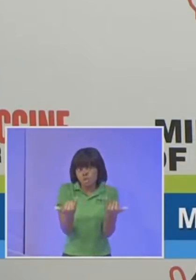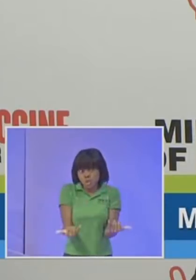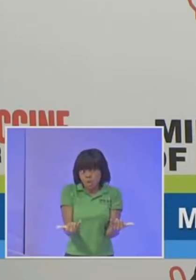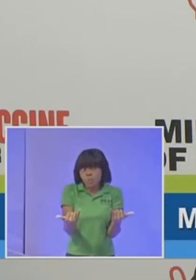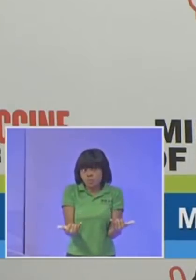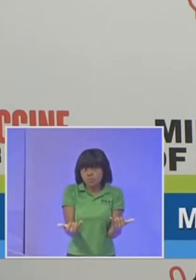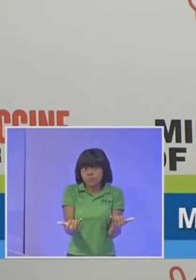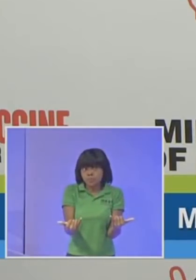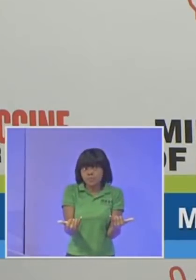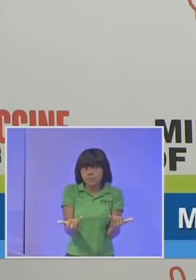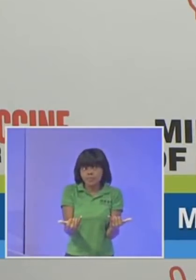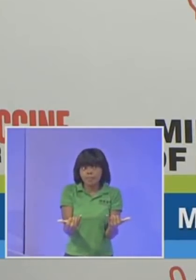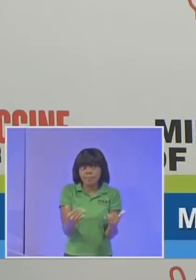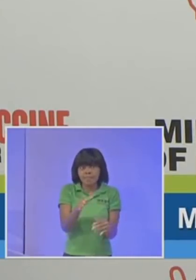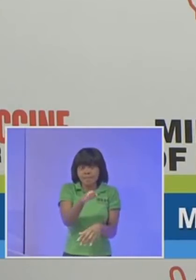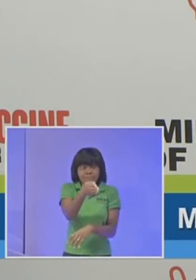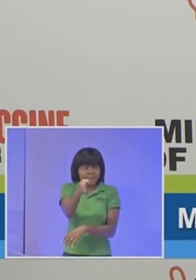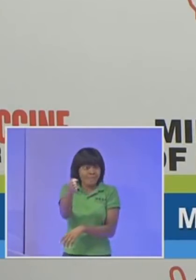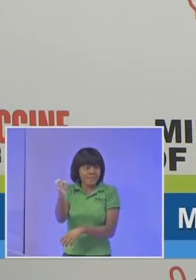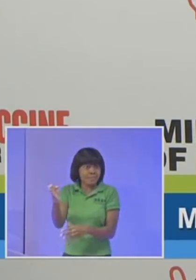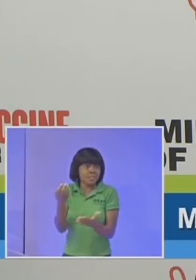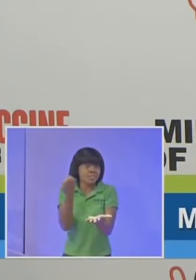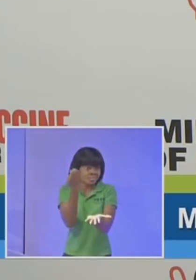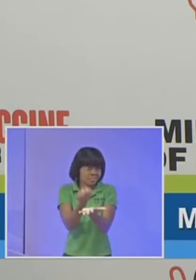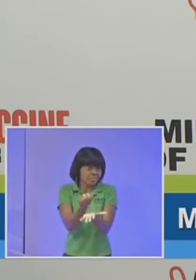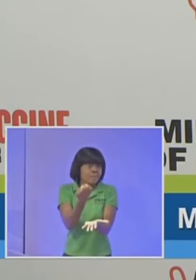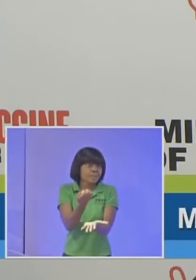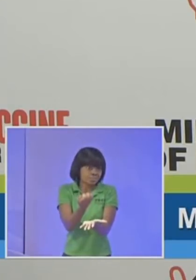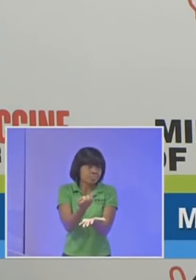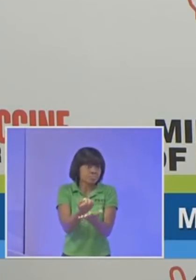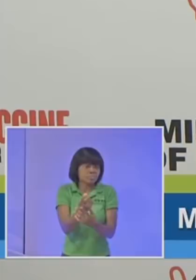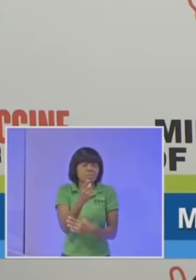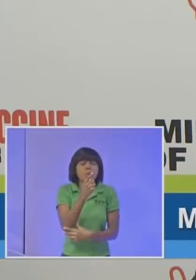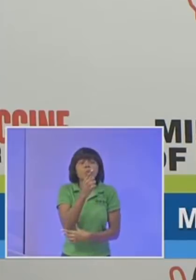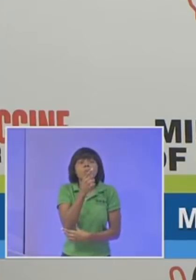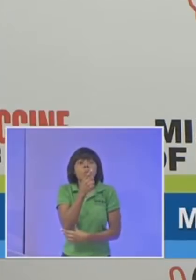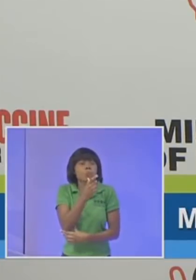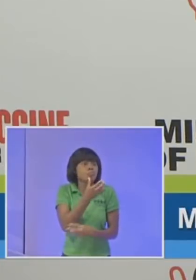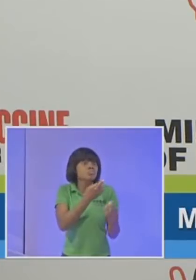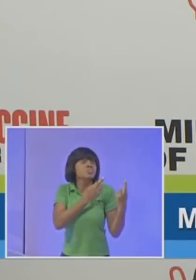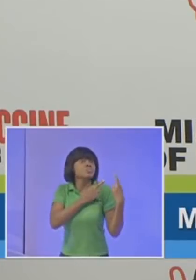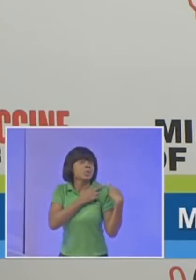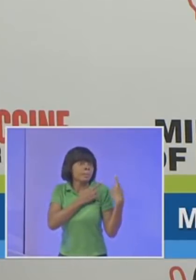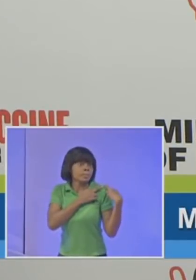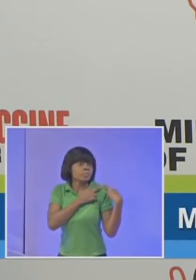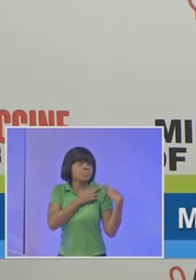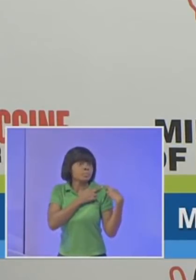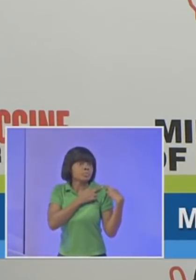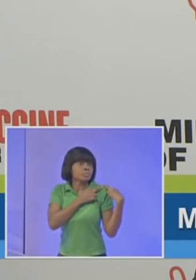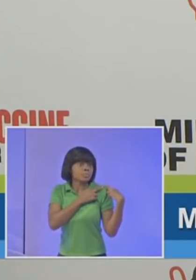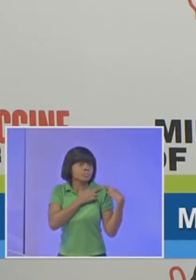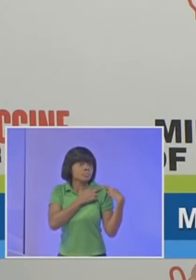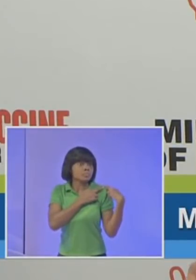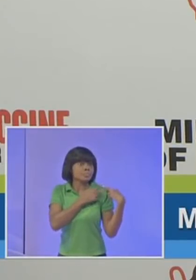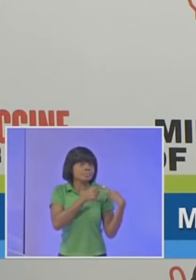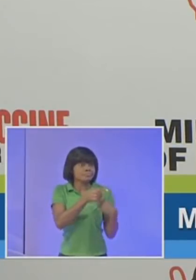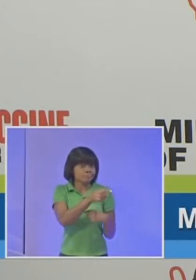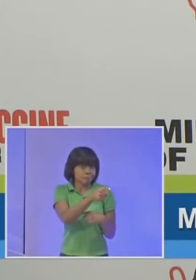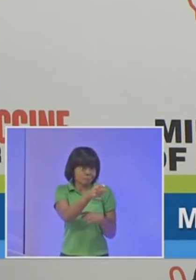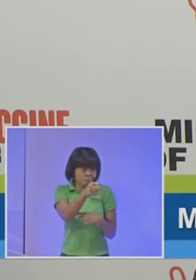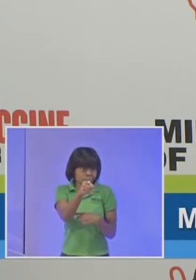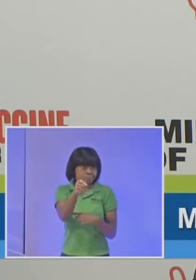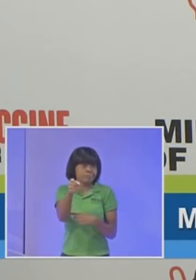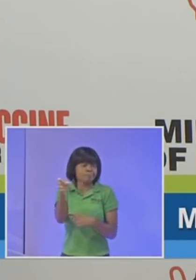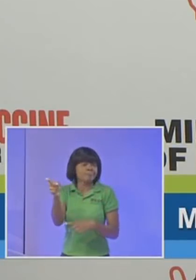the major responsibility now for the response to COVID-19, and we have been saying this since last year. If you check back